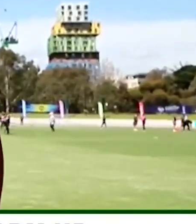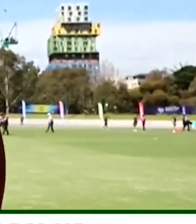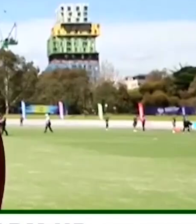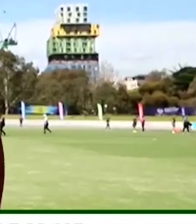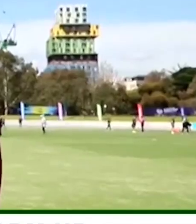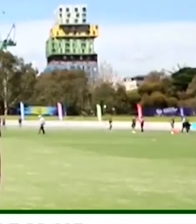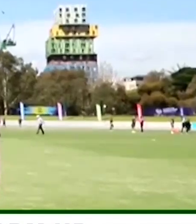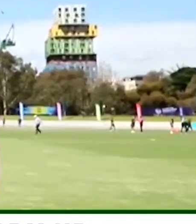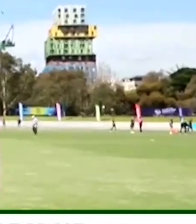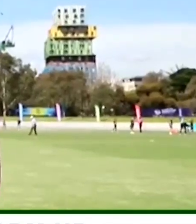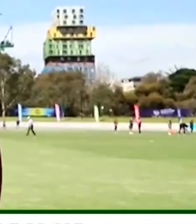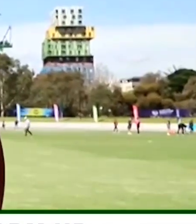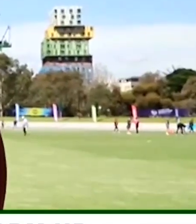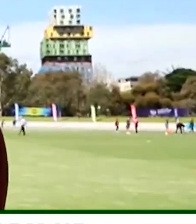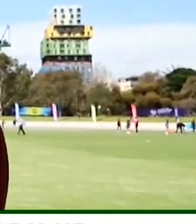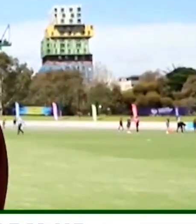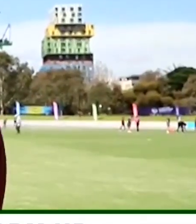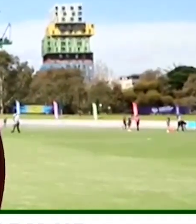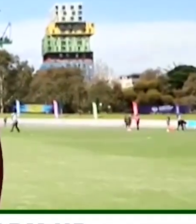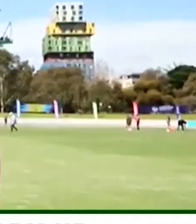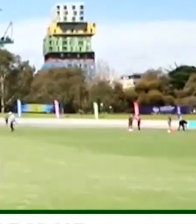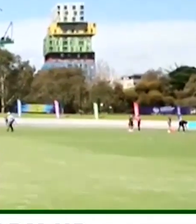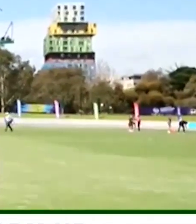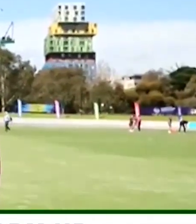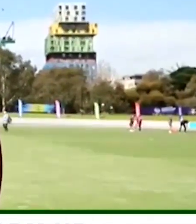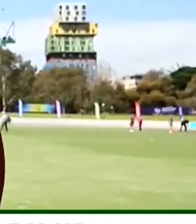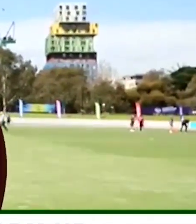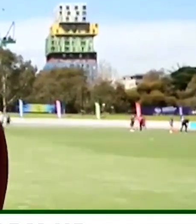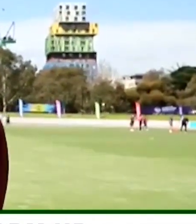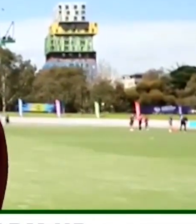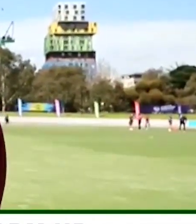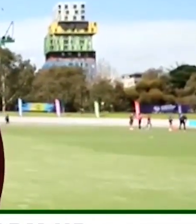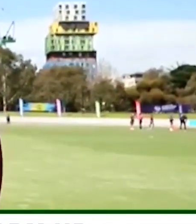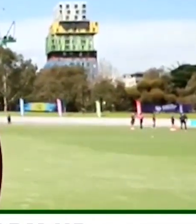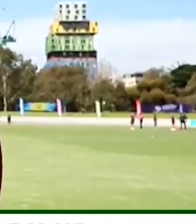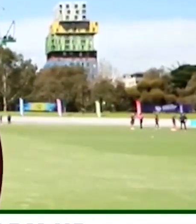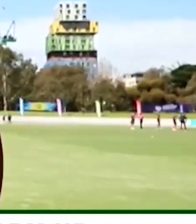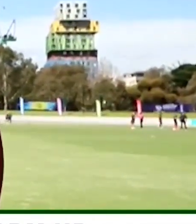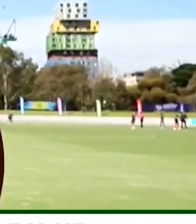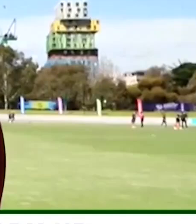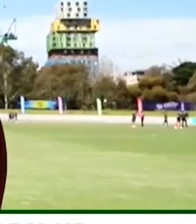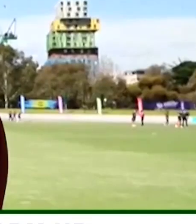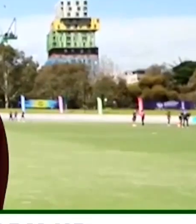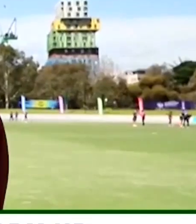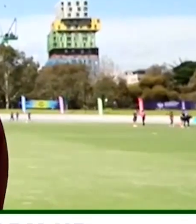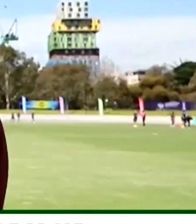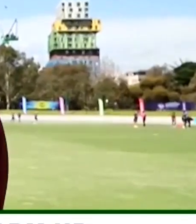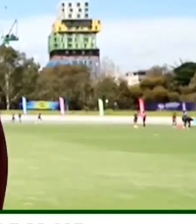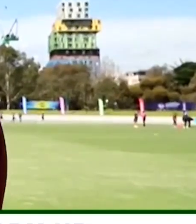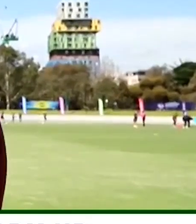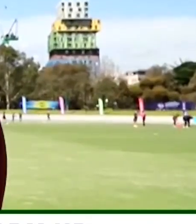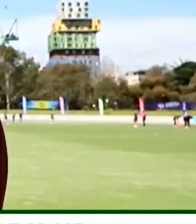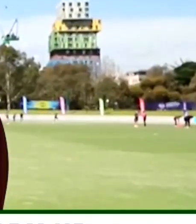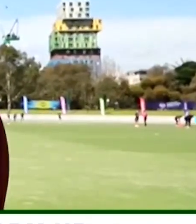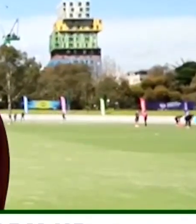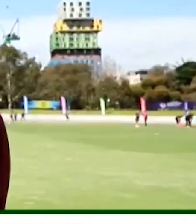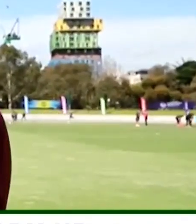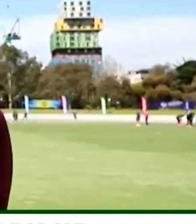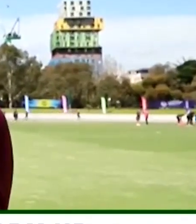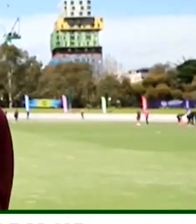need to work on. It was good to see Nicholas Pooran getting some runs also, you know,